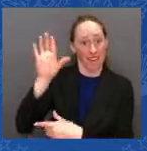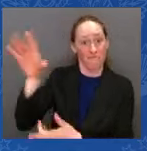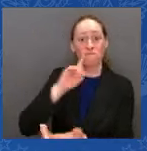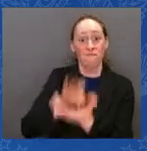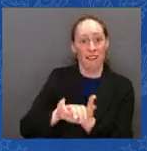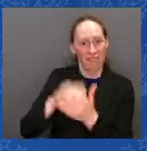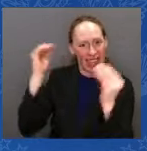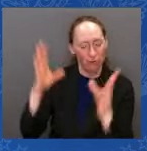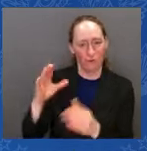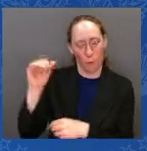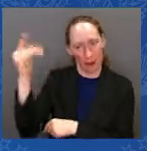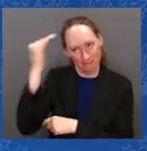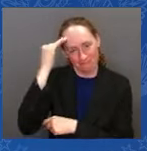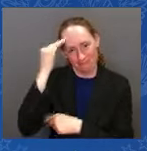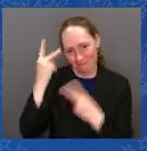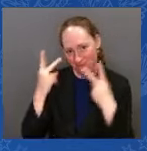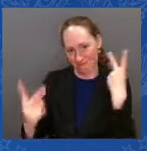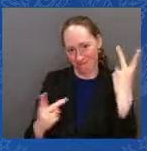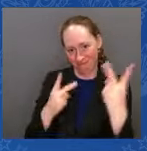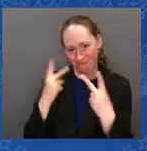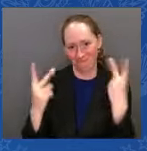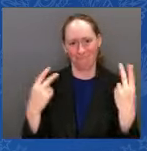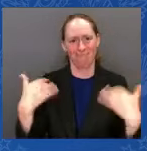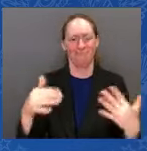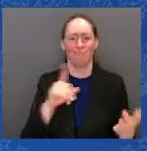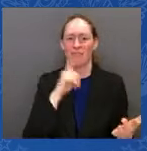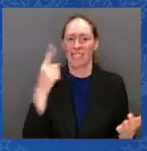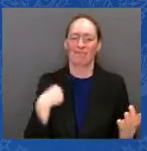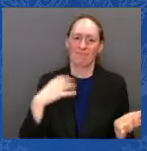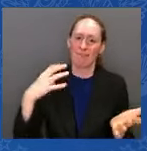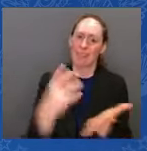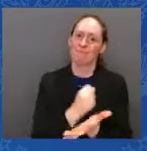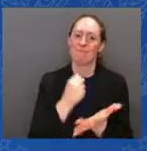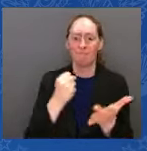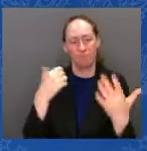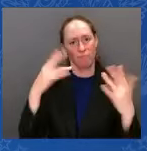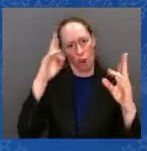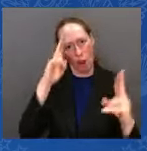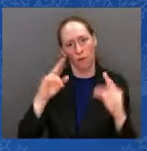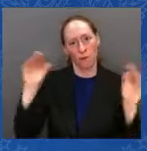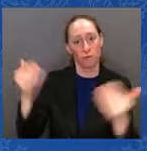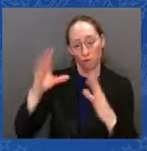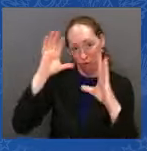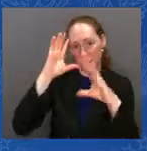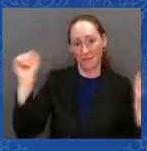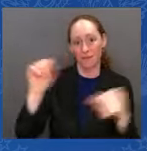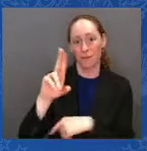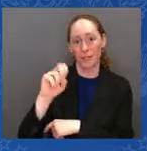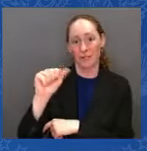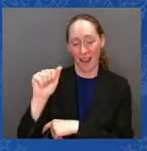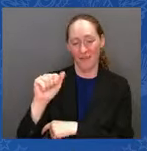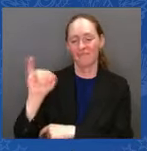It is my privilege to introduce to you our President of the United States of America, Joe Biden.